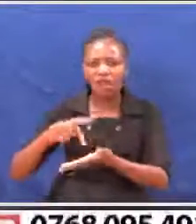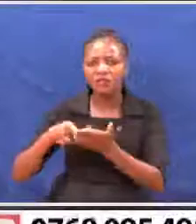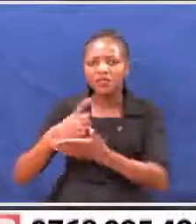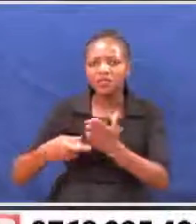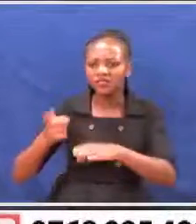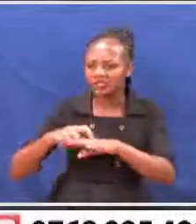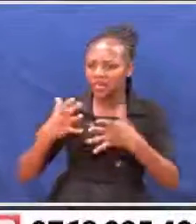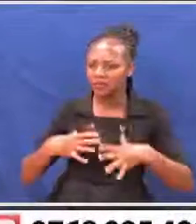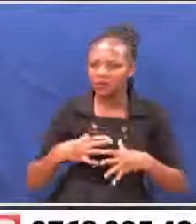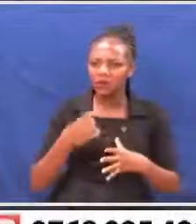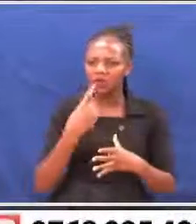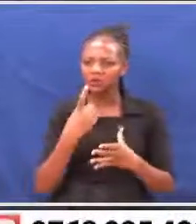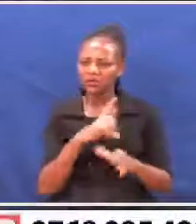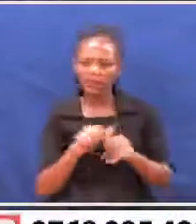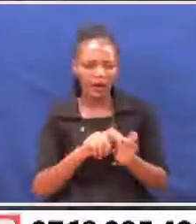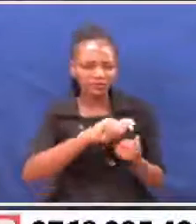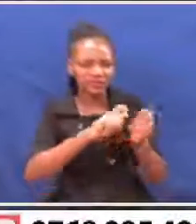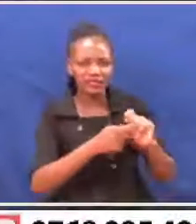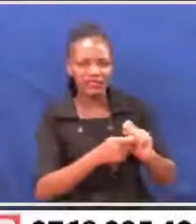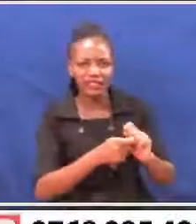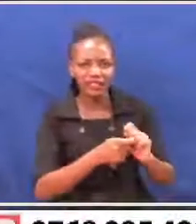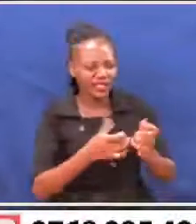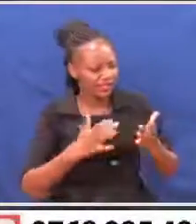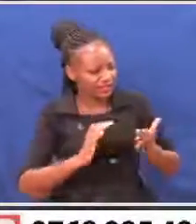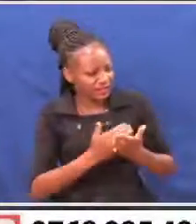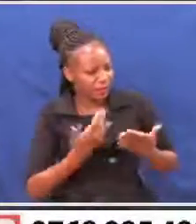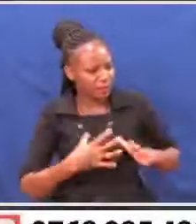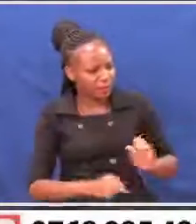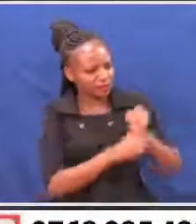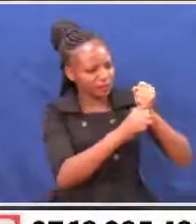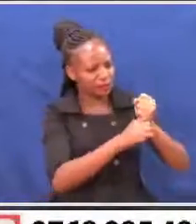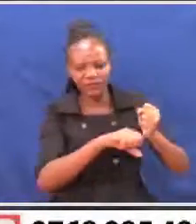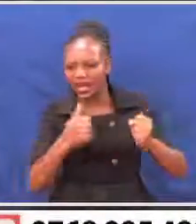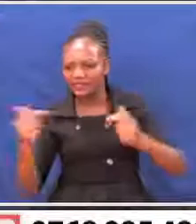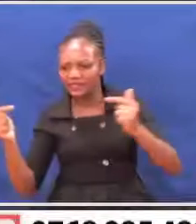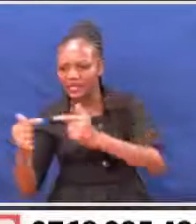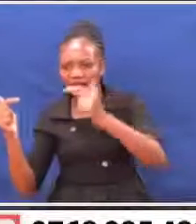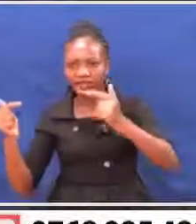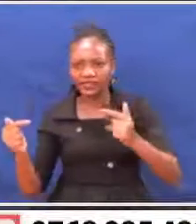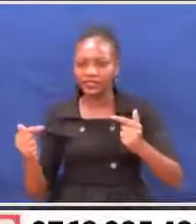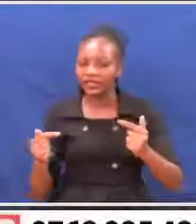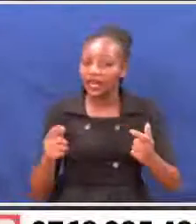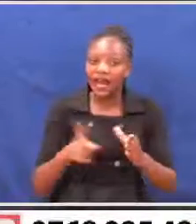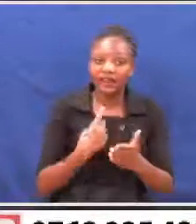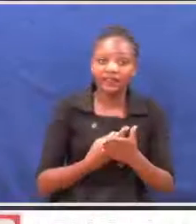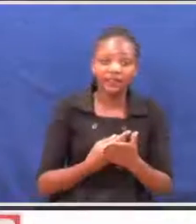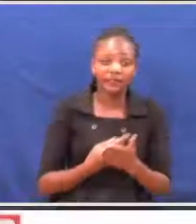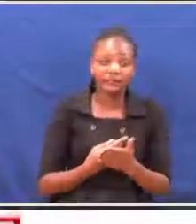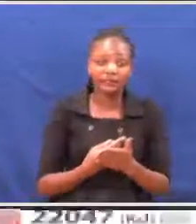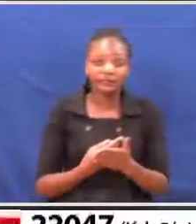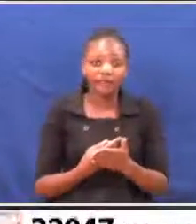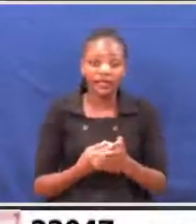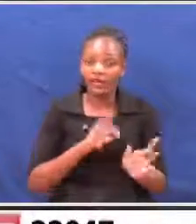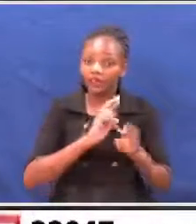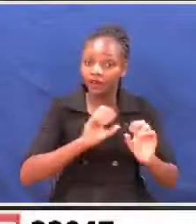of Brexit, there were those who supported, those who opposed. Referenda are held all over the